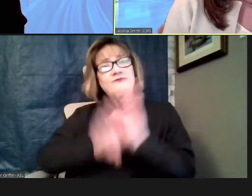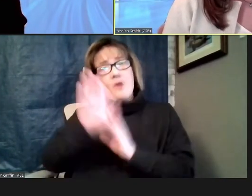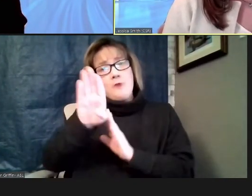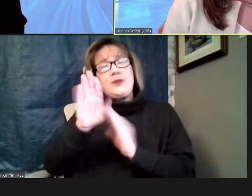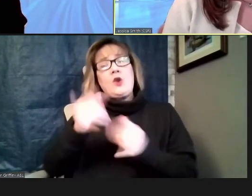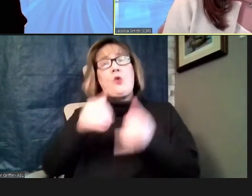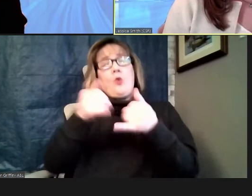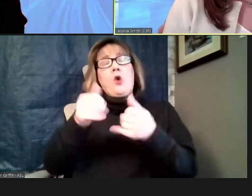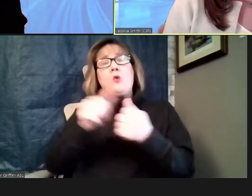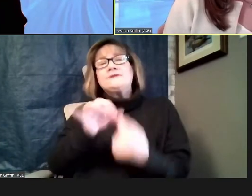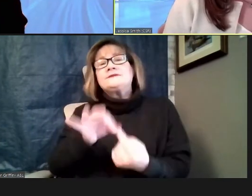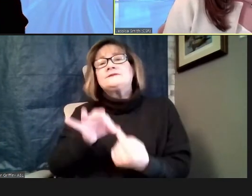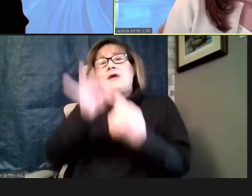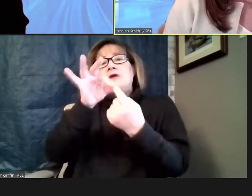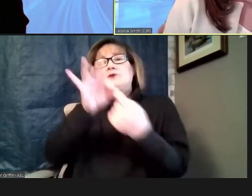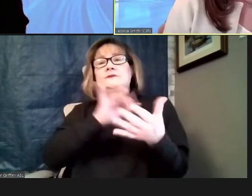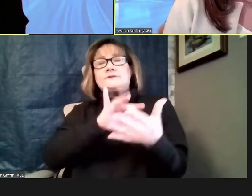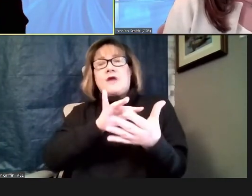study sections?